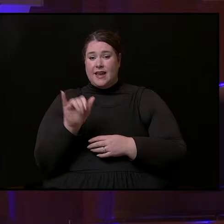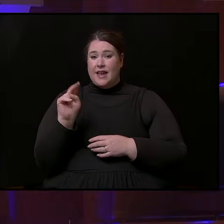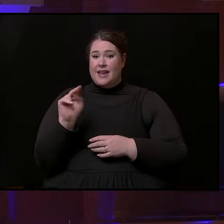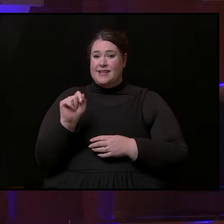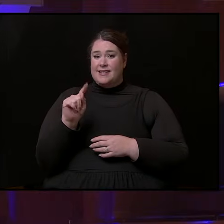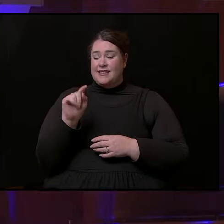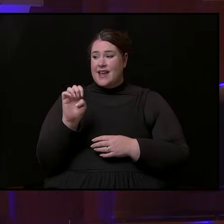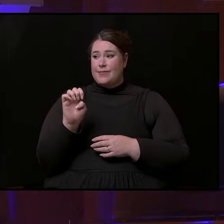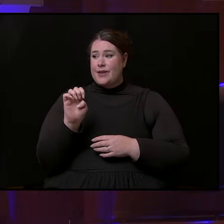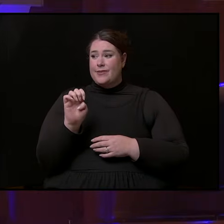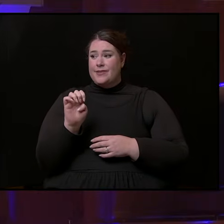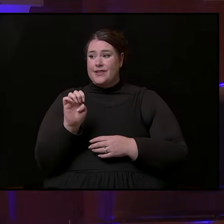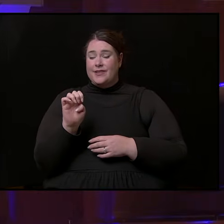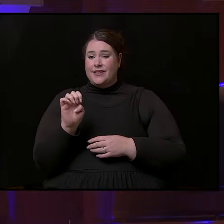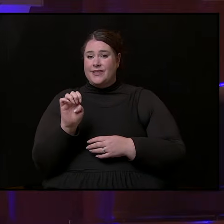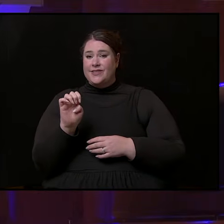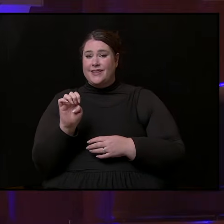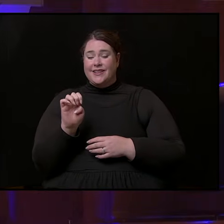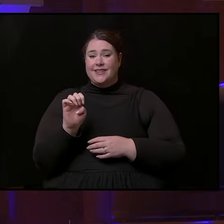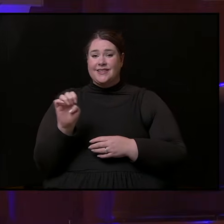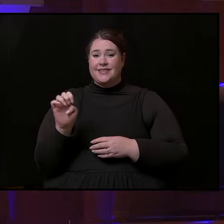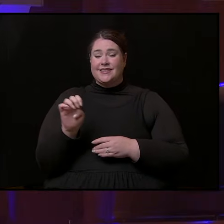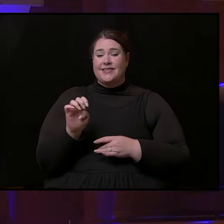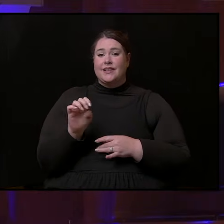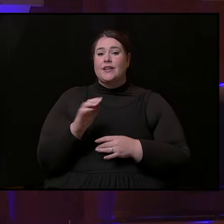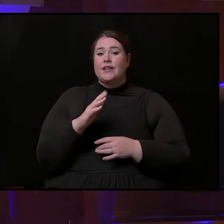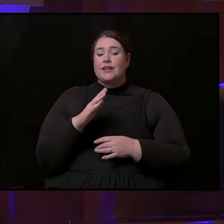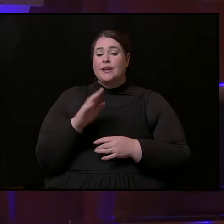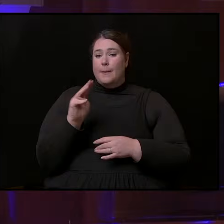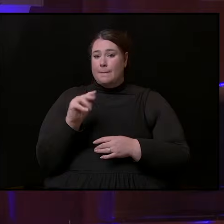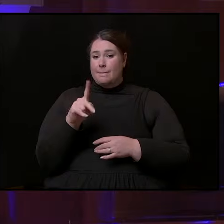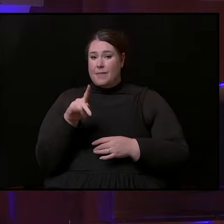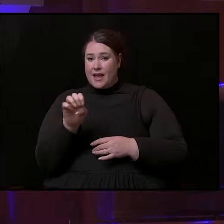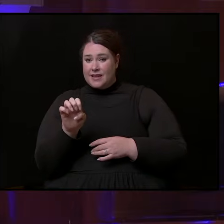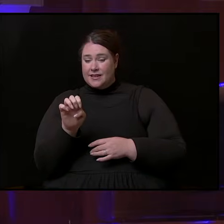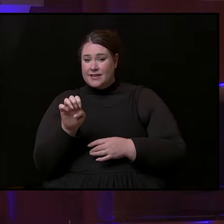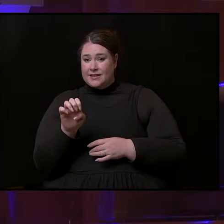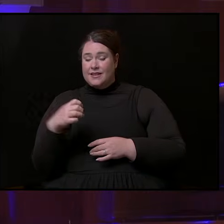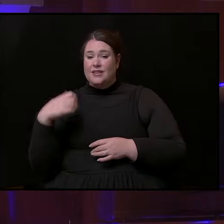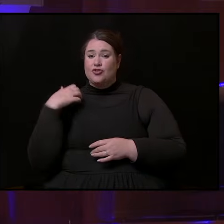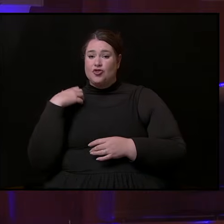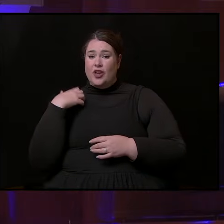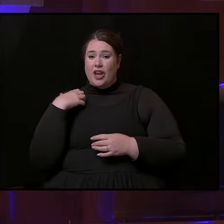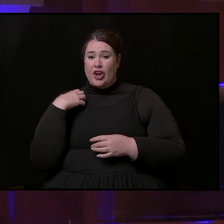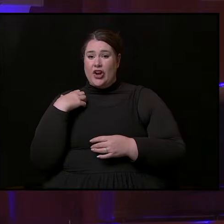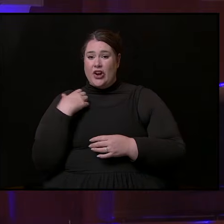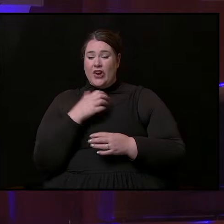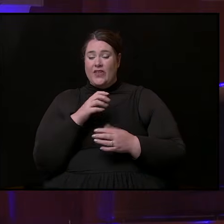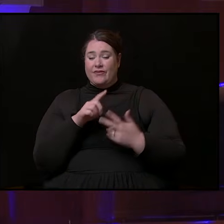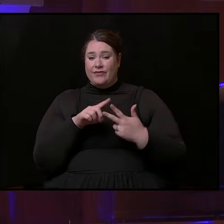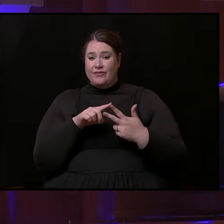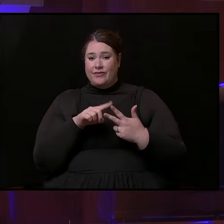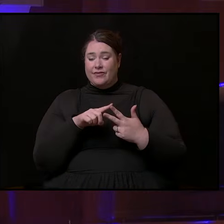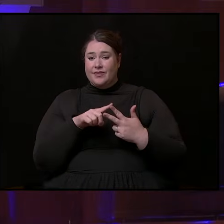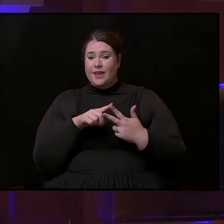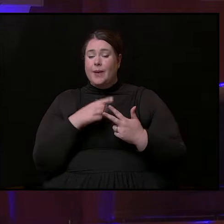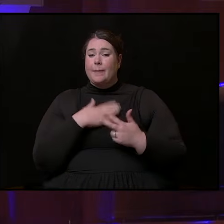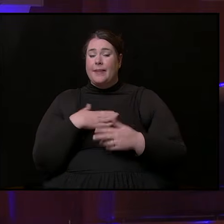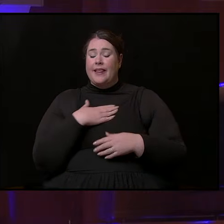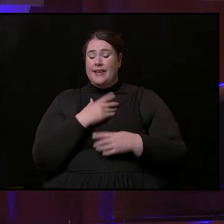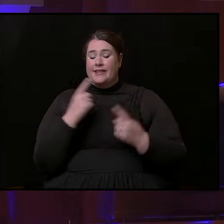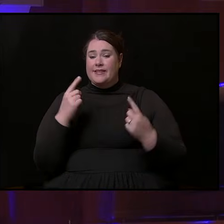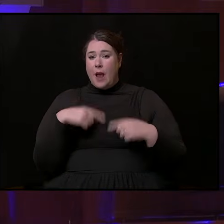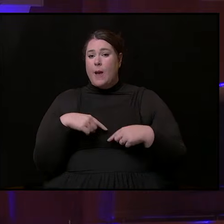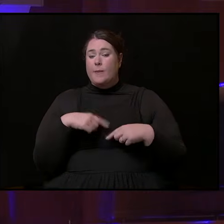Assistant Chair, Animation and Media Arts, and Mike Sizer, Chair of the Integrated Humanistic Studies Department, please come forward